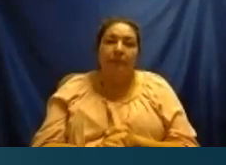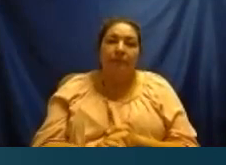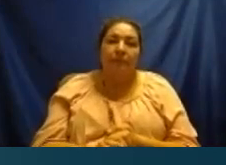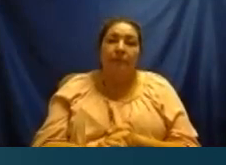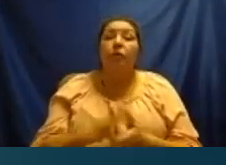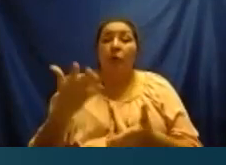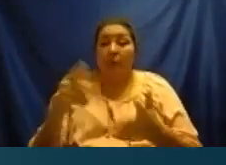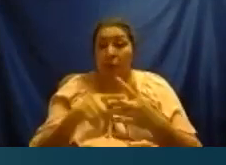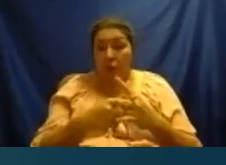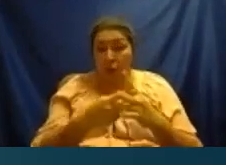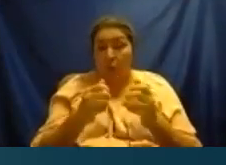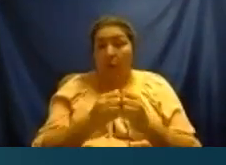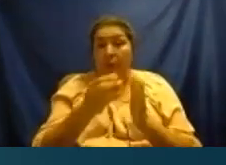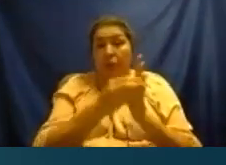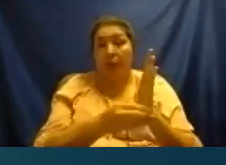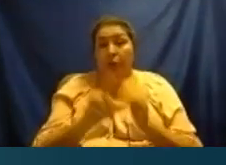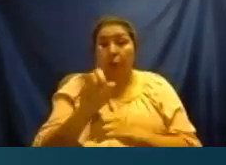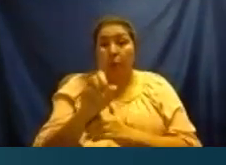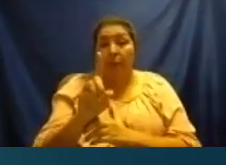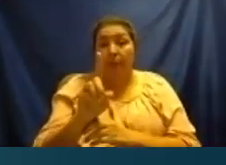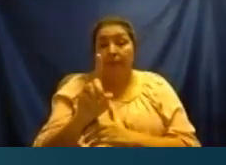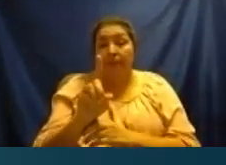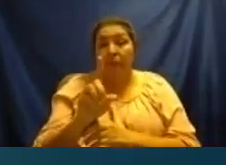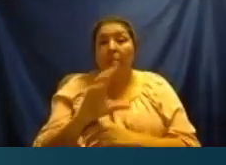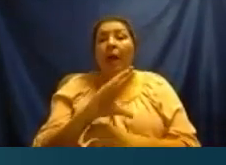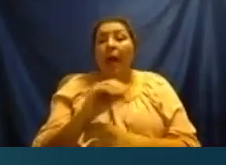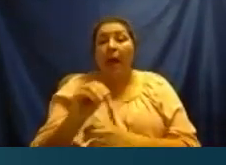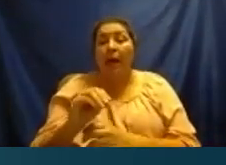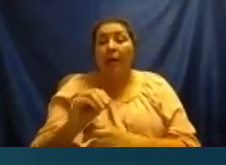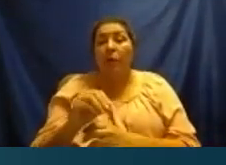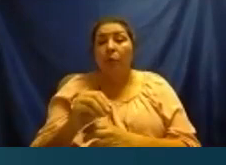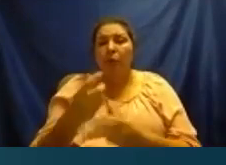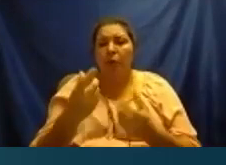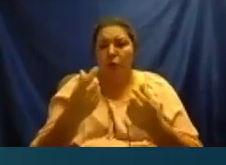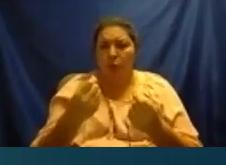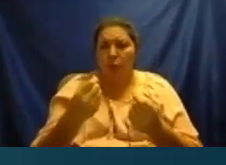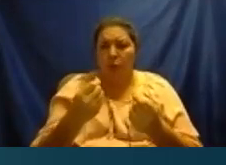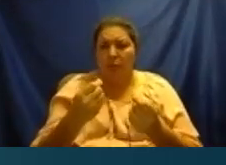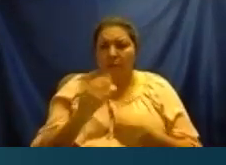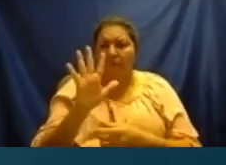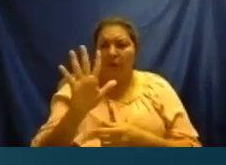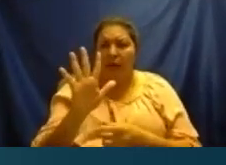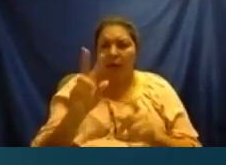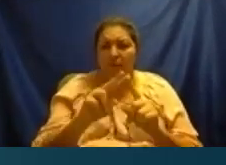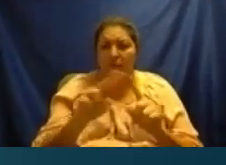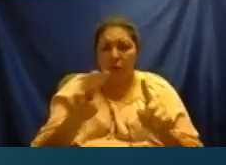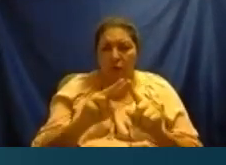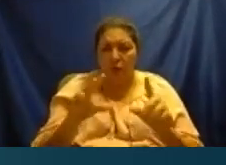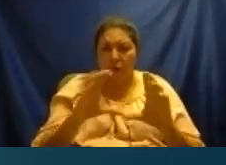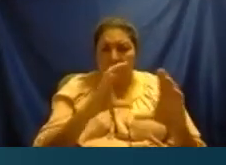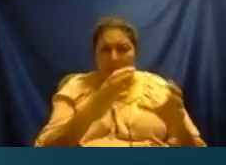Let's begin with chapter 1, and we're going to take it in 5-verse chunks.